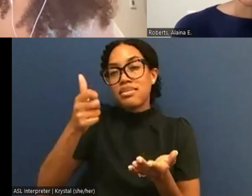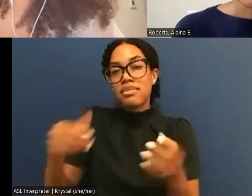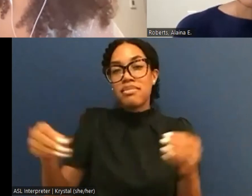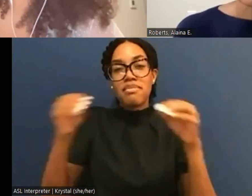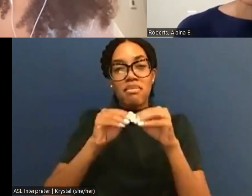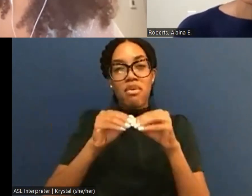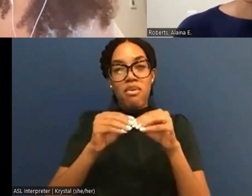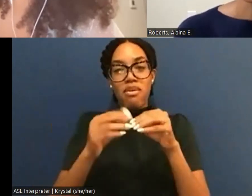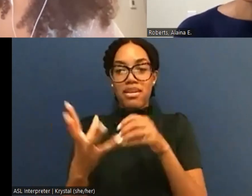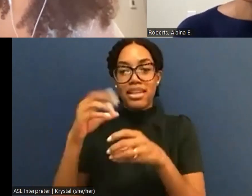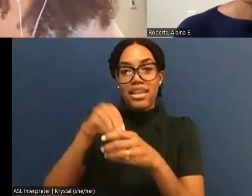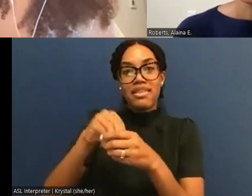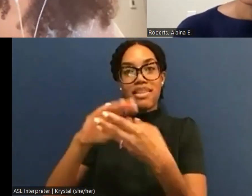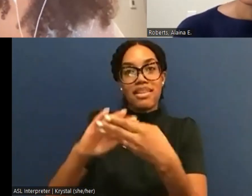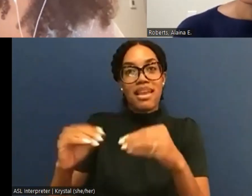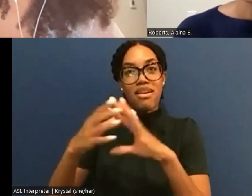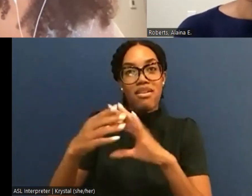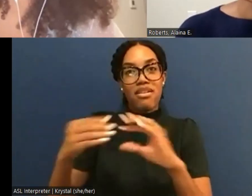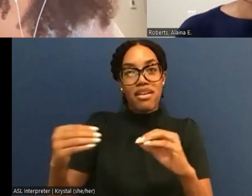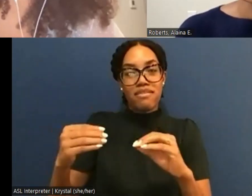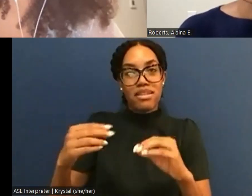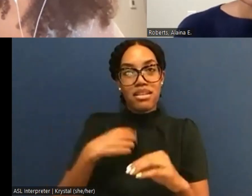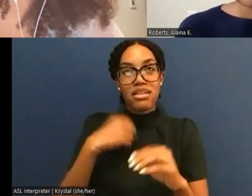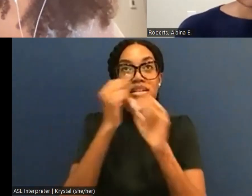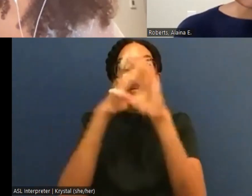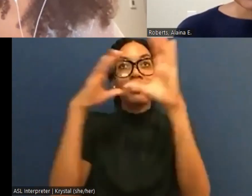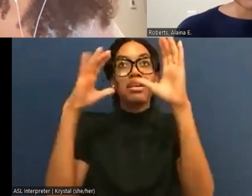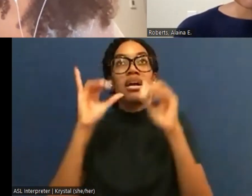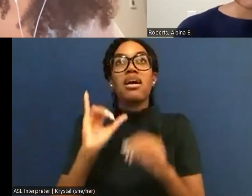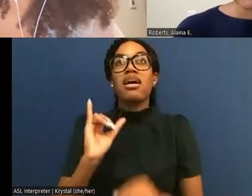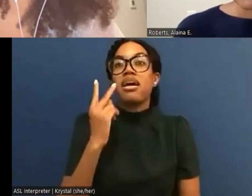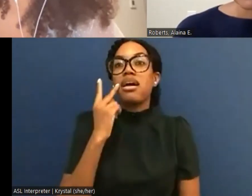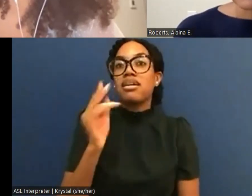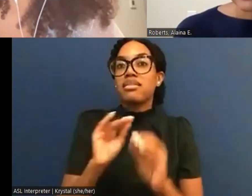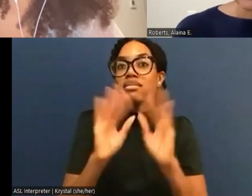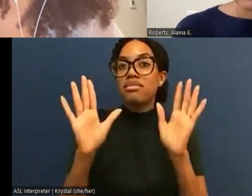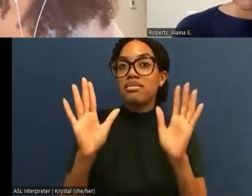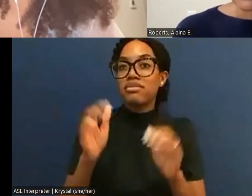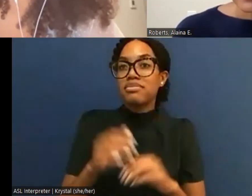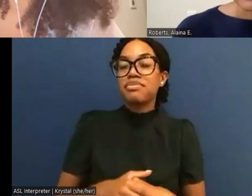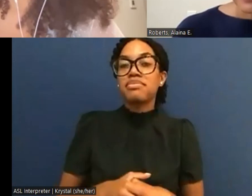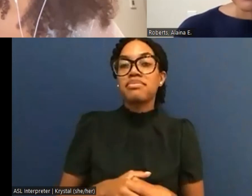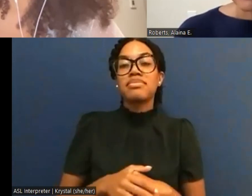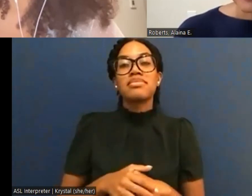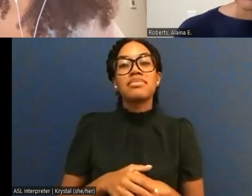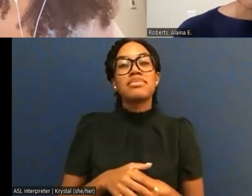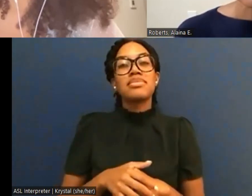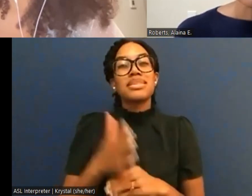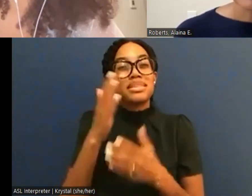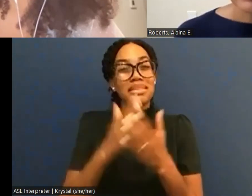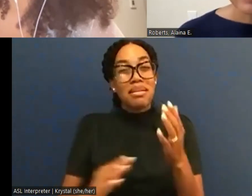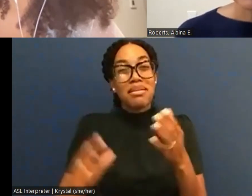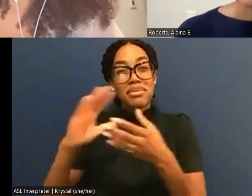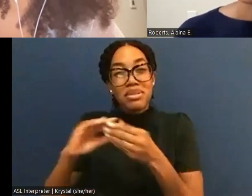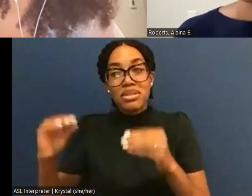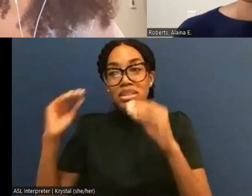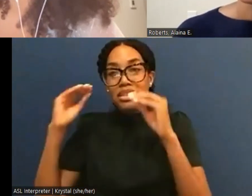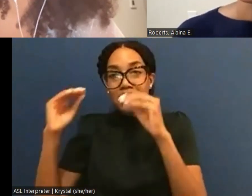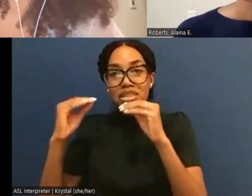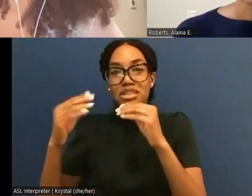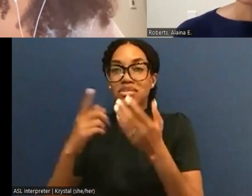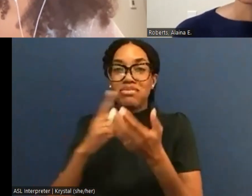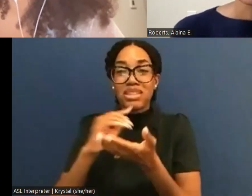of historical narrative that often excludes not just people of color, but other narratives like that of, you know, impoverished white people,